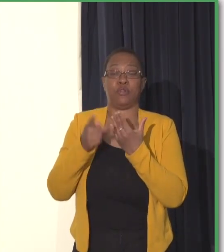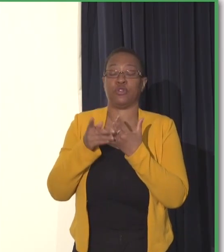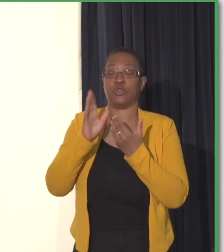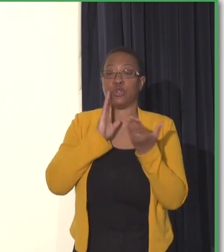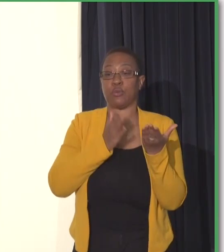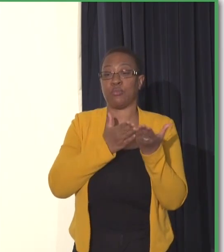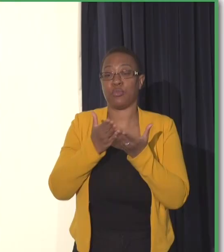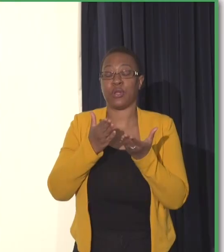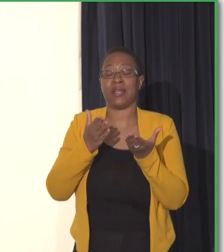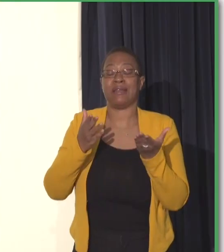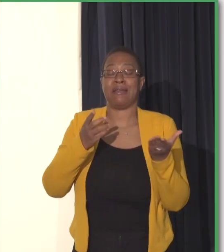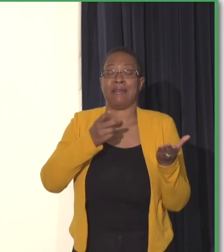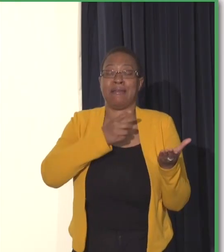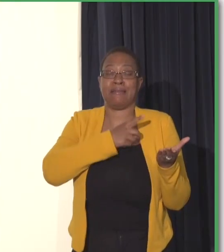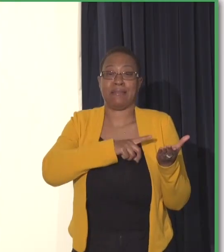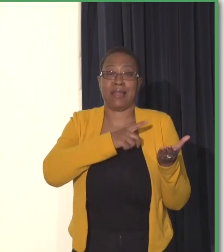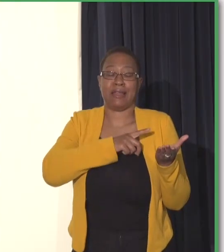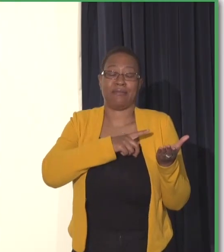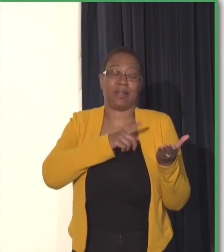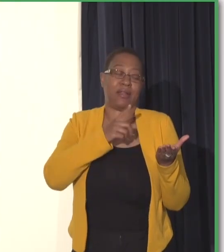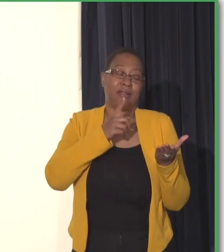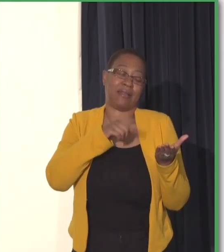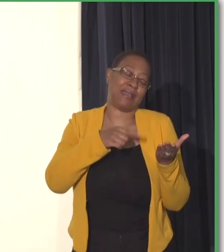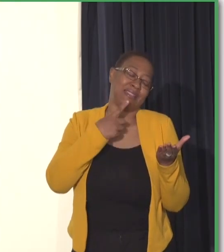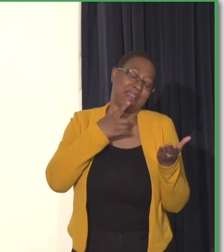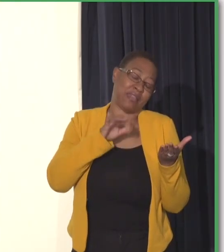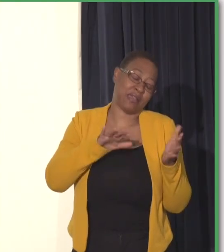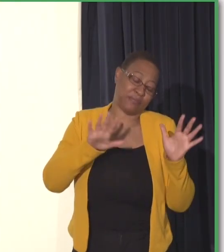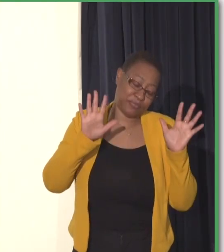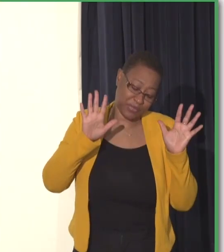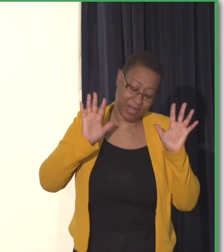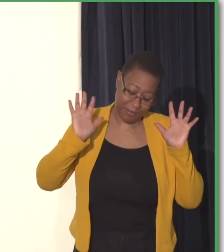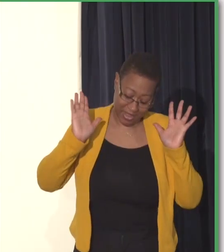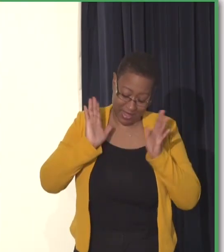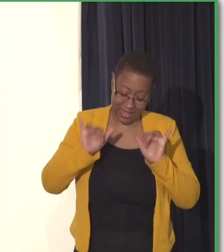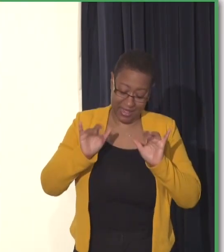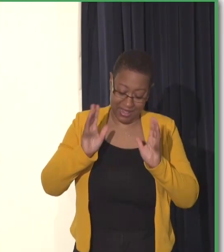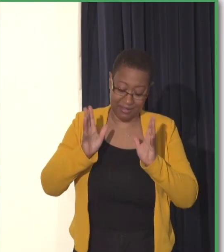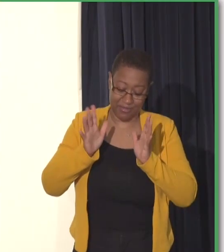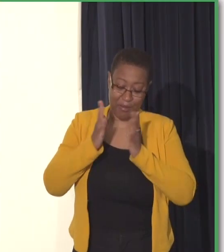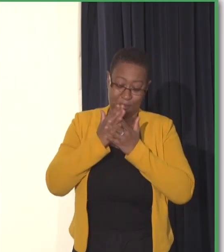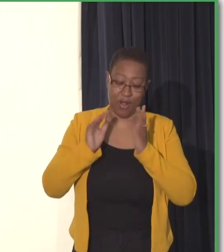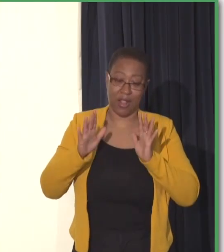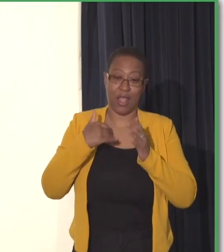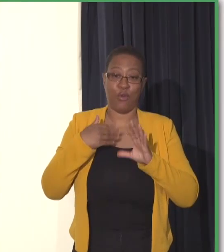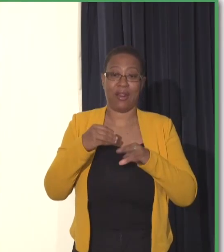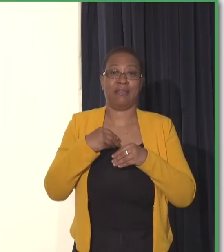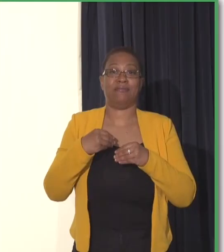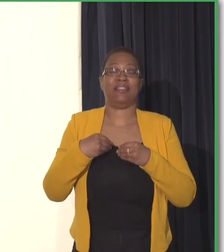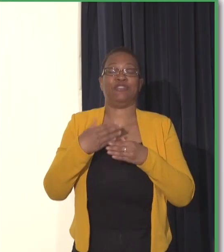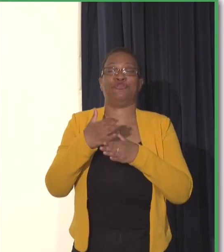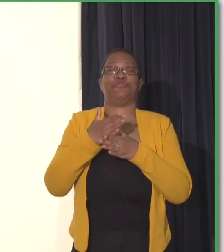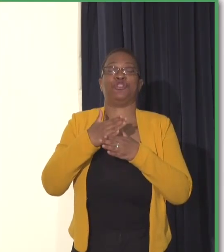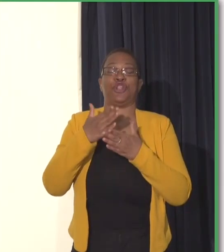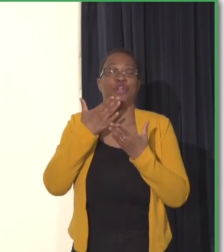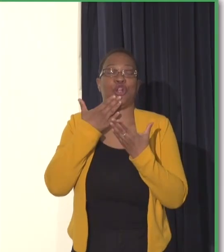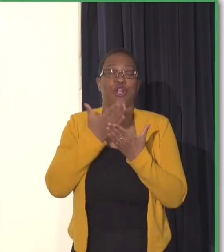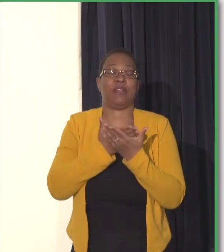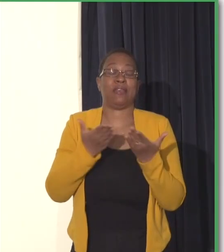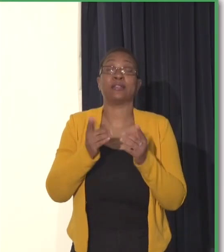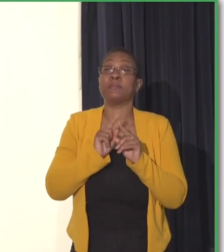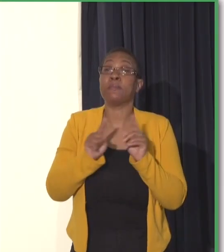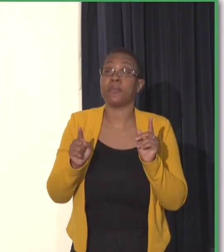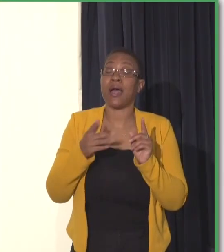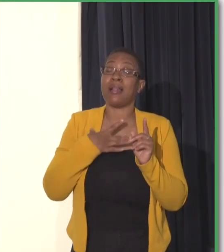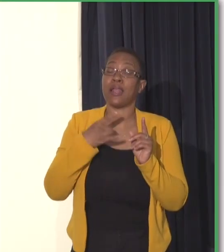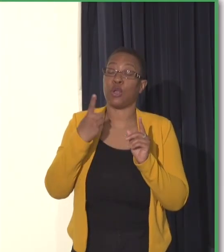detective, well, I can't say that, but I'm going to leave that part alone. I'm sorry, I don't want to give nothing away, but I like what you're